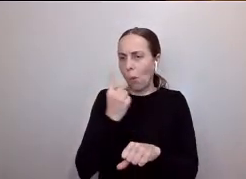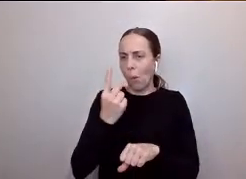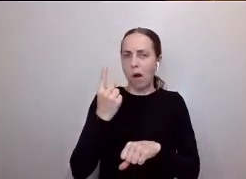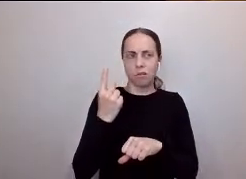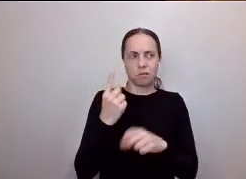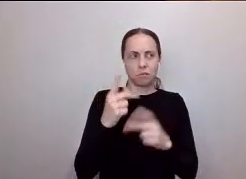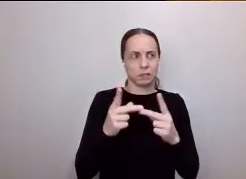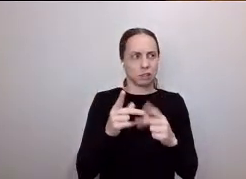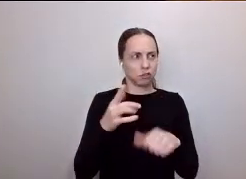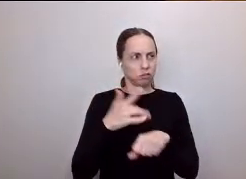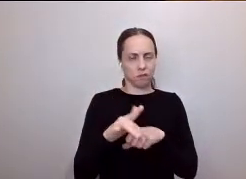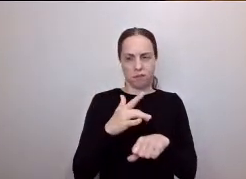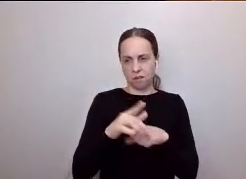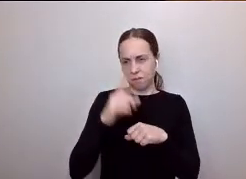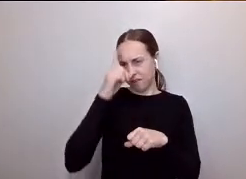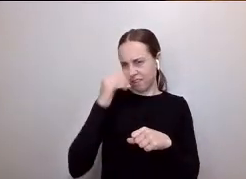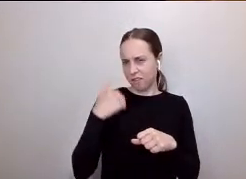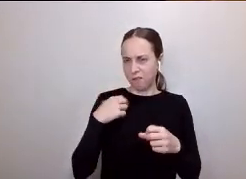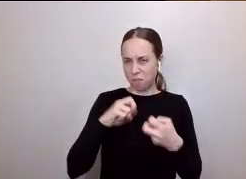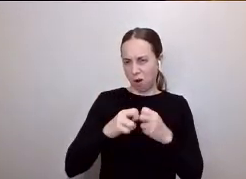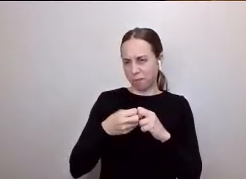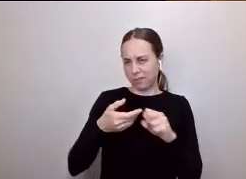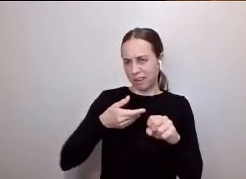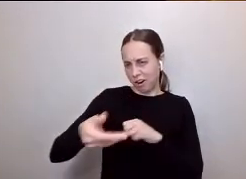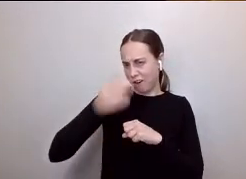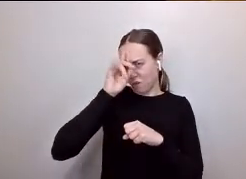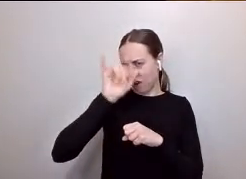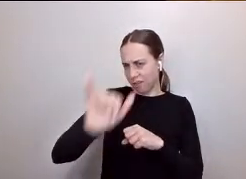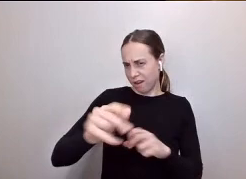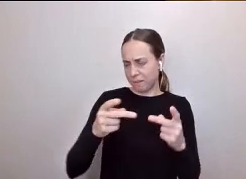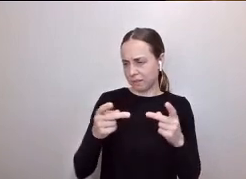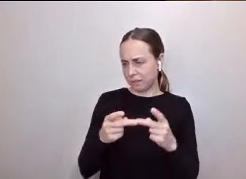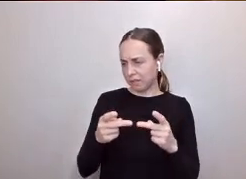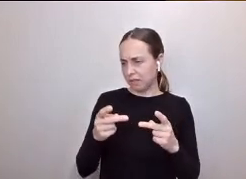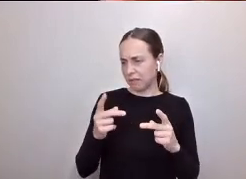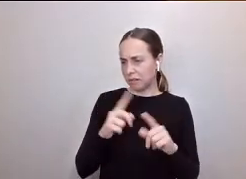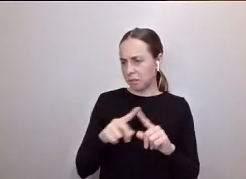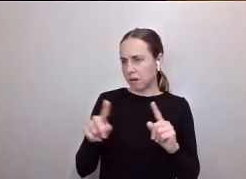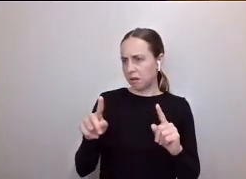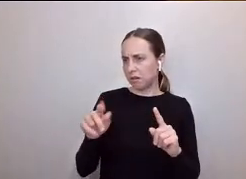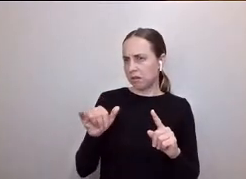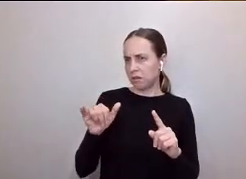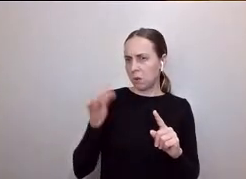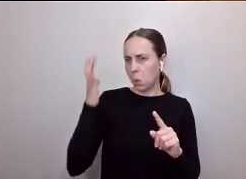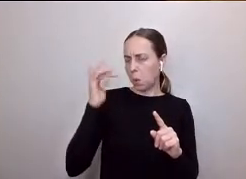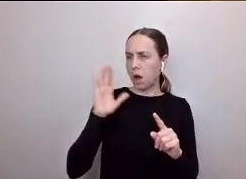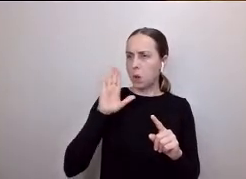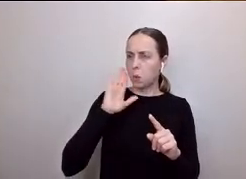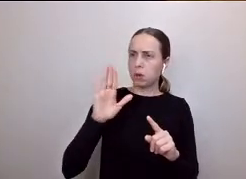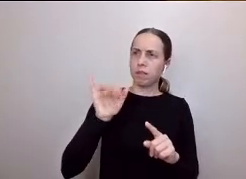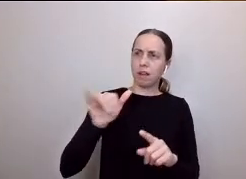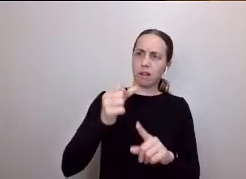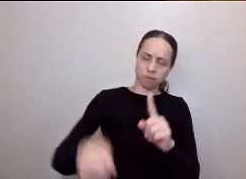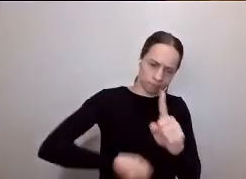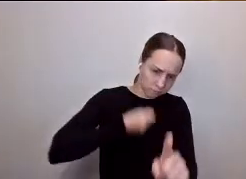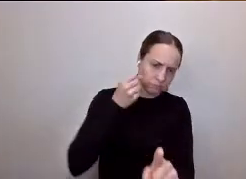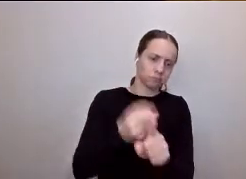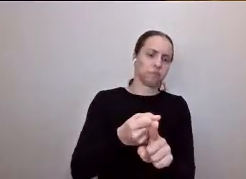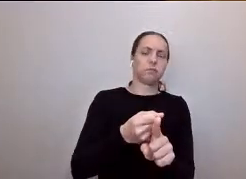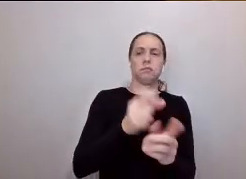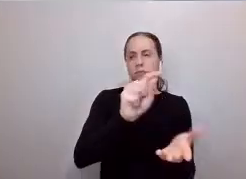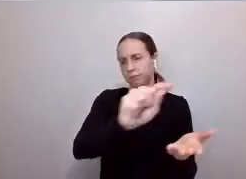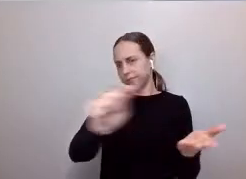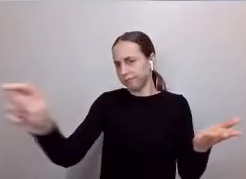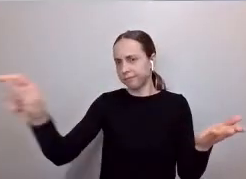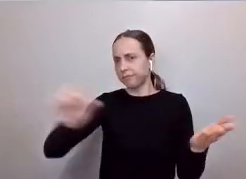trouble hiring for that, but I guess why would it so significantly impact all of this other work? Some commentary would be great.